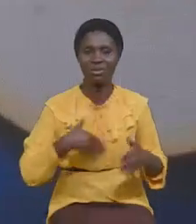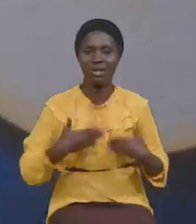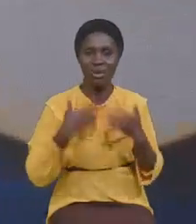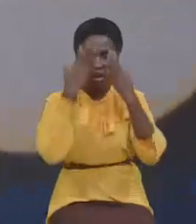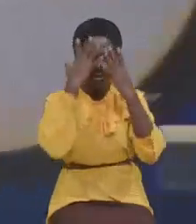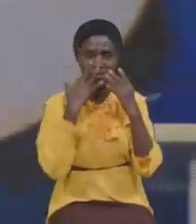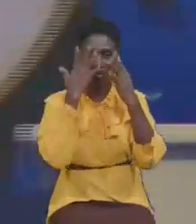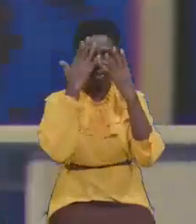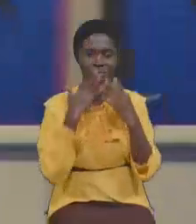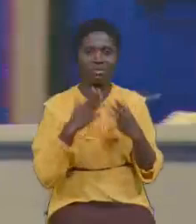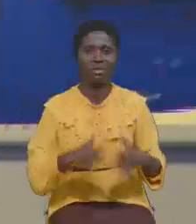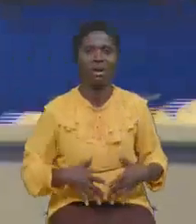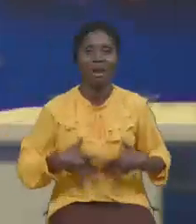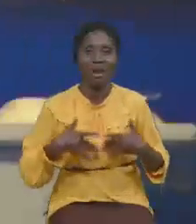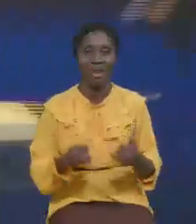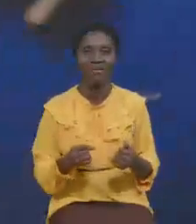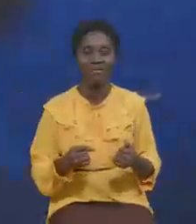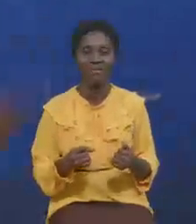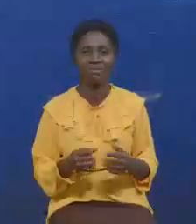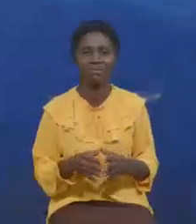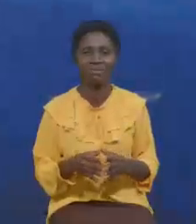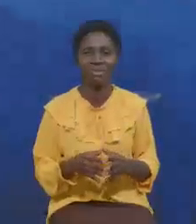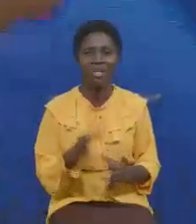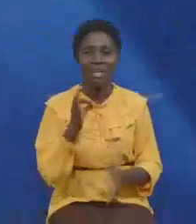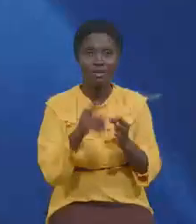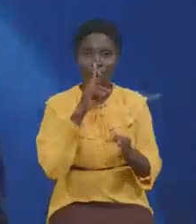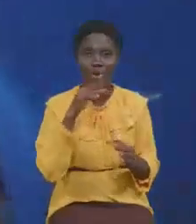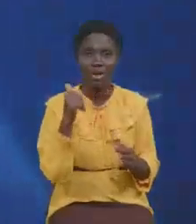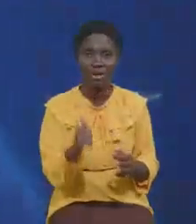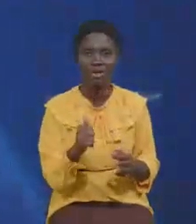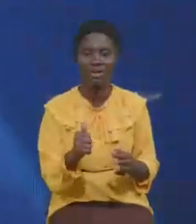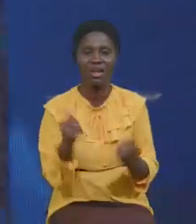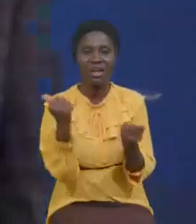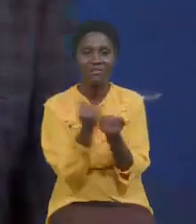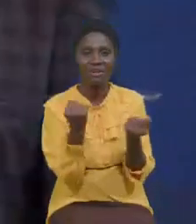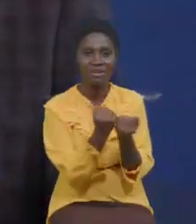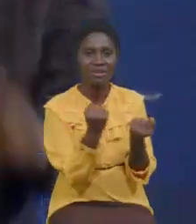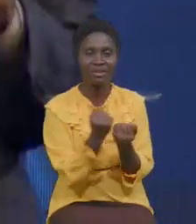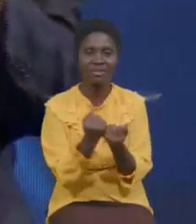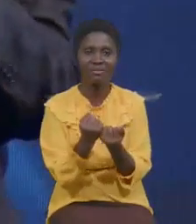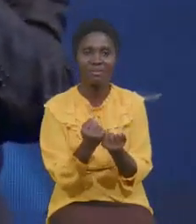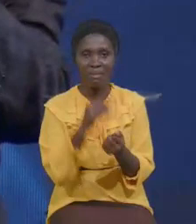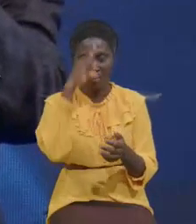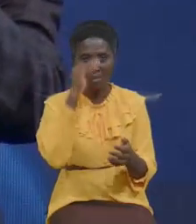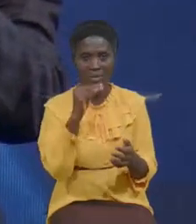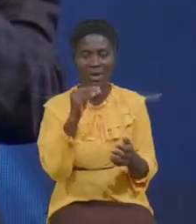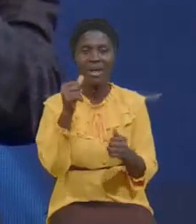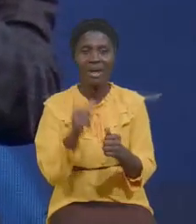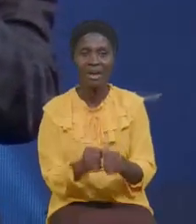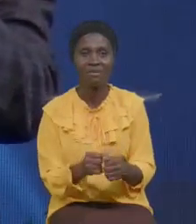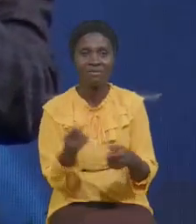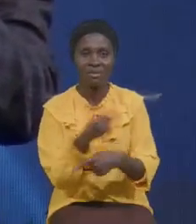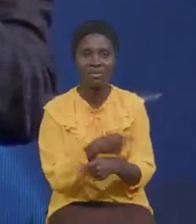life. If you're a fighting man, every day you'll find a fighter. And some of